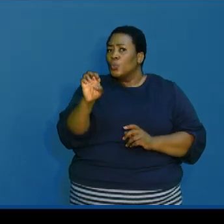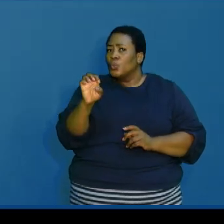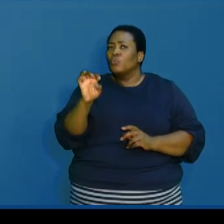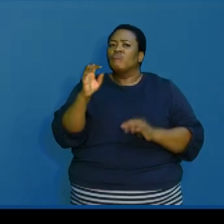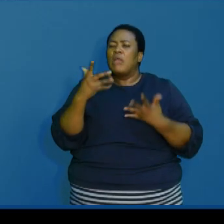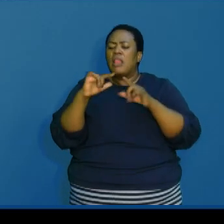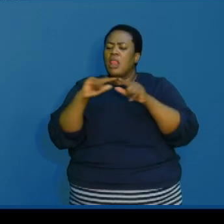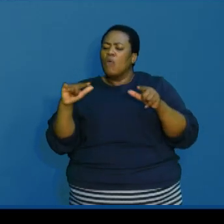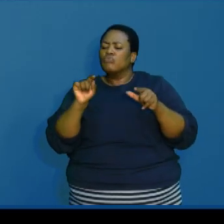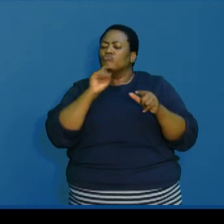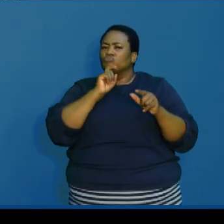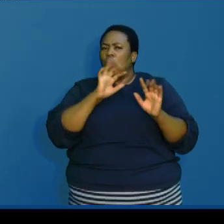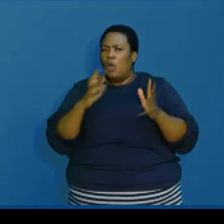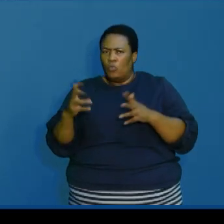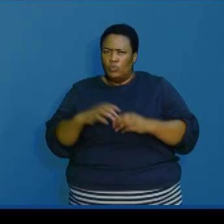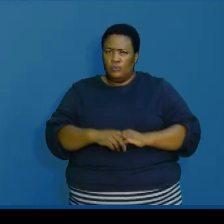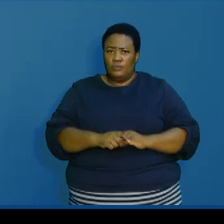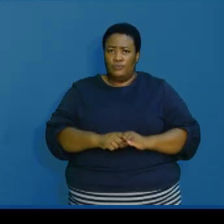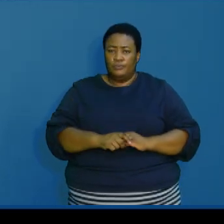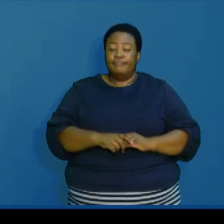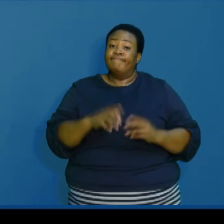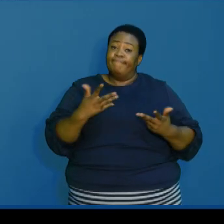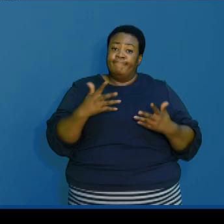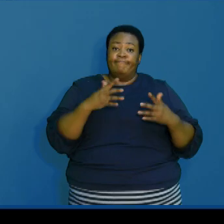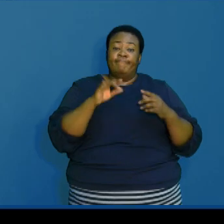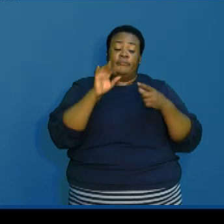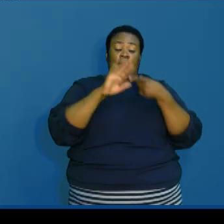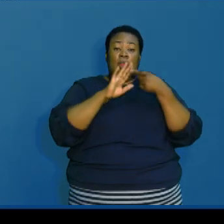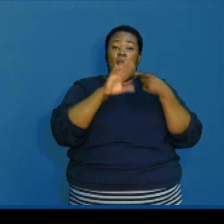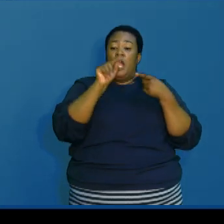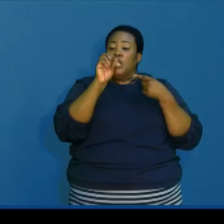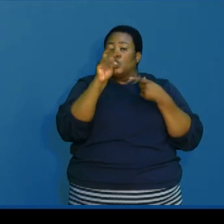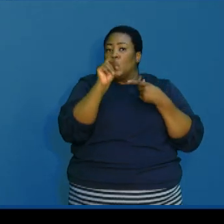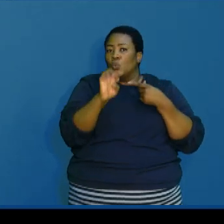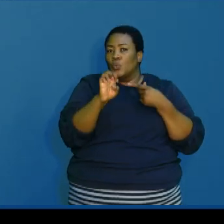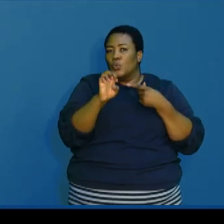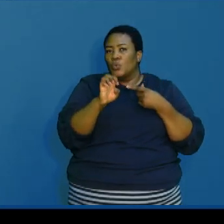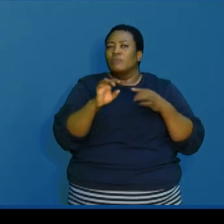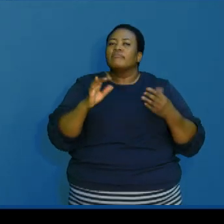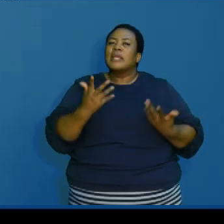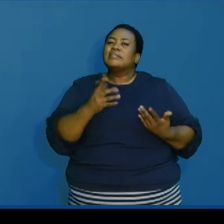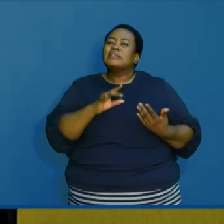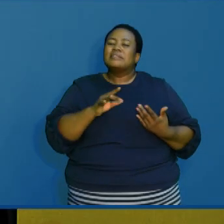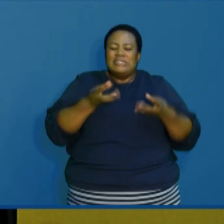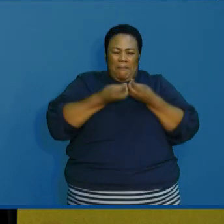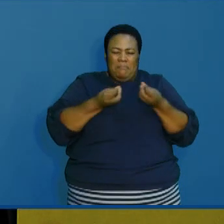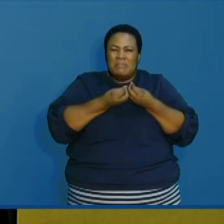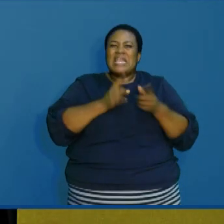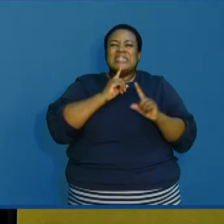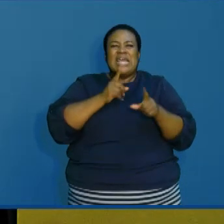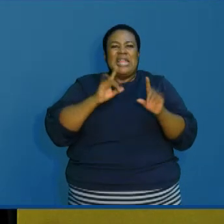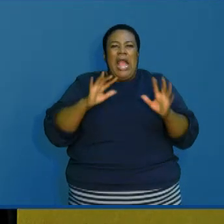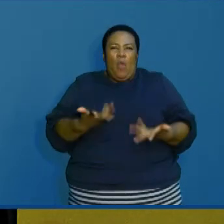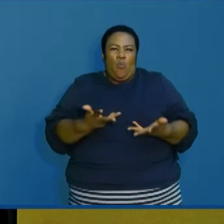speech. What is tone? Tone is how something is said. So if